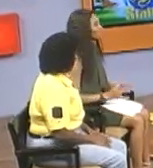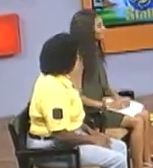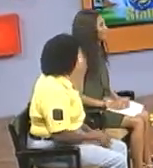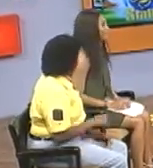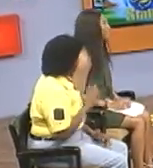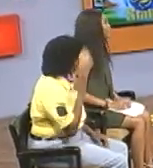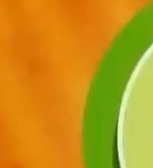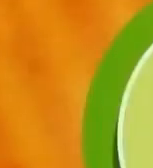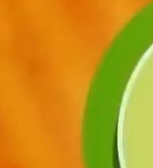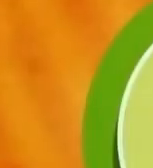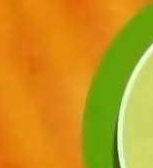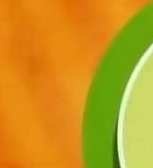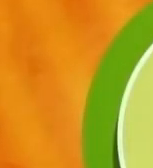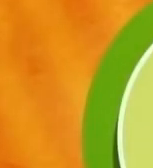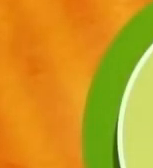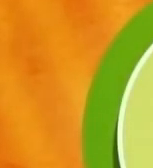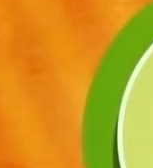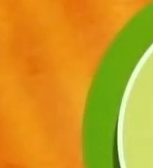Bye.